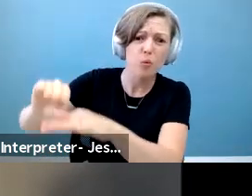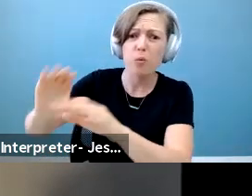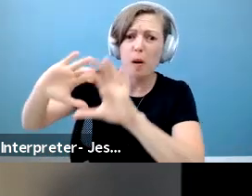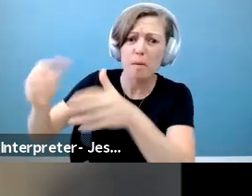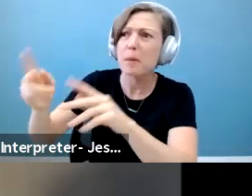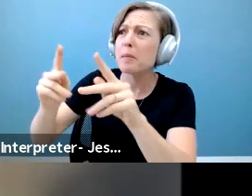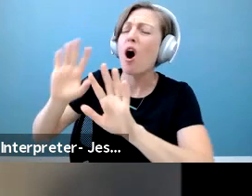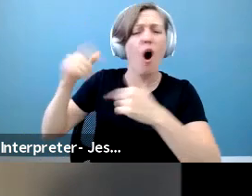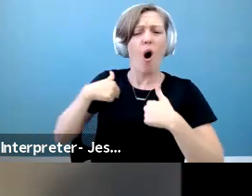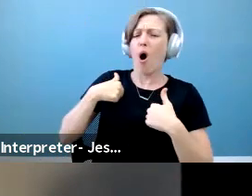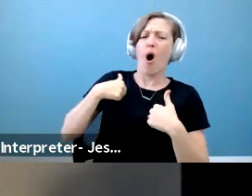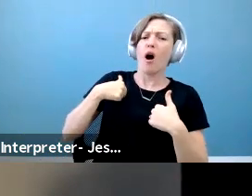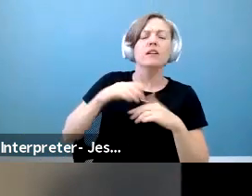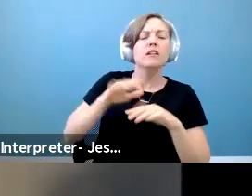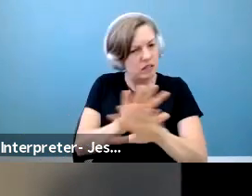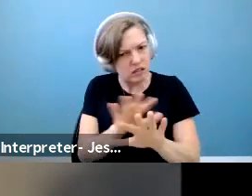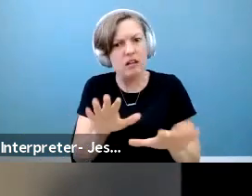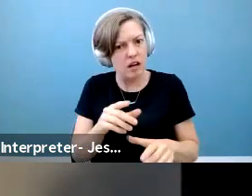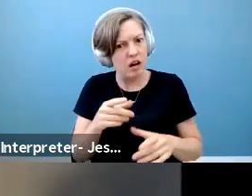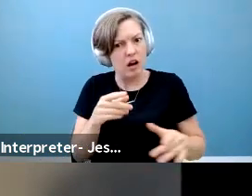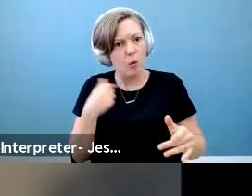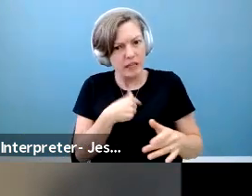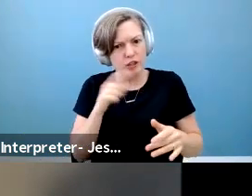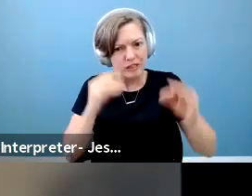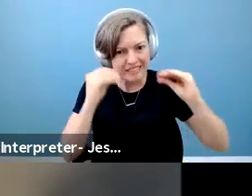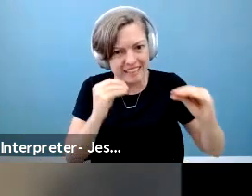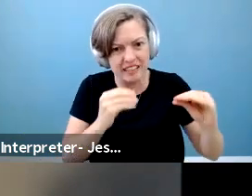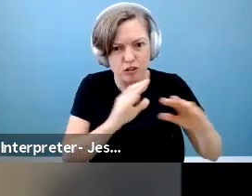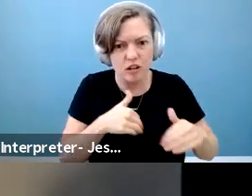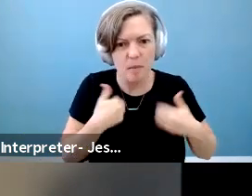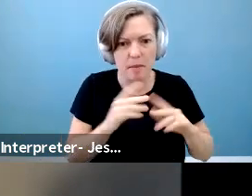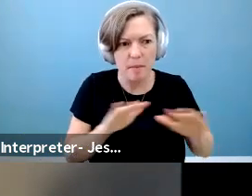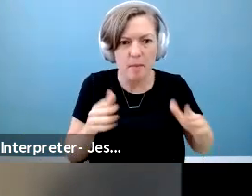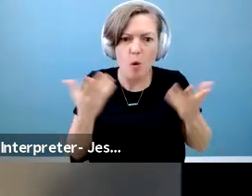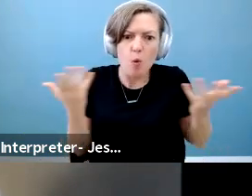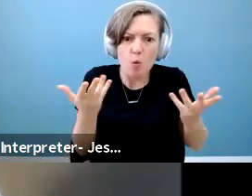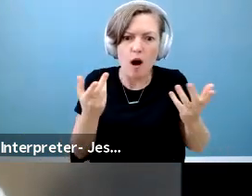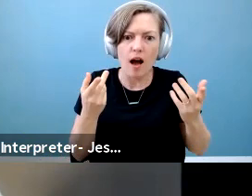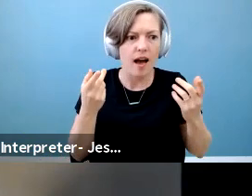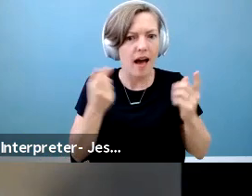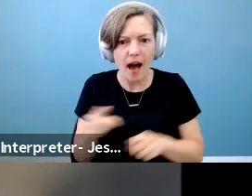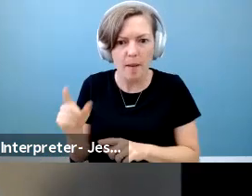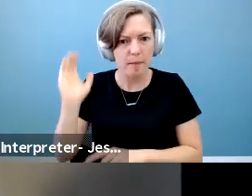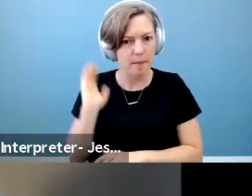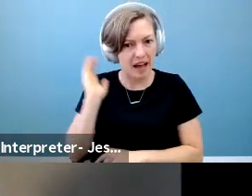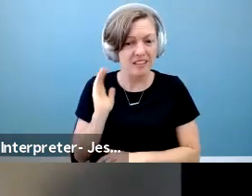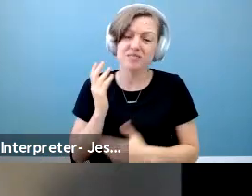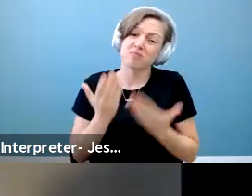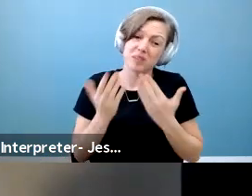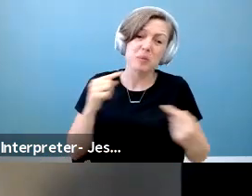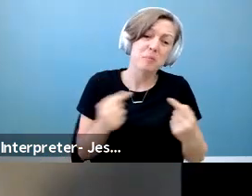people what happened. So, unless we transmit wisdom and learning, however painful it may